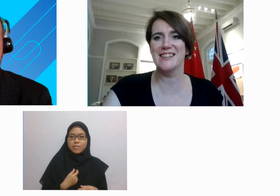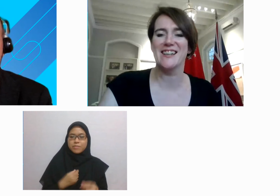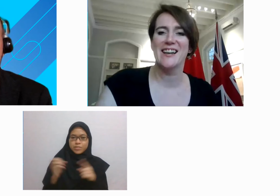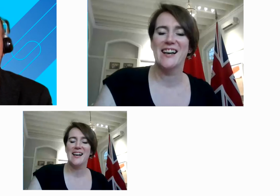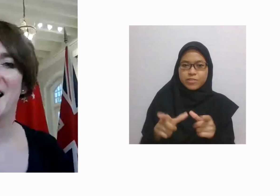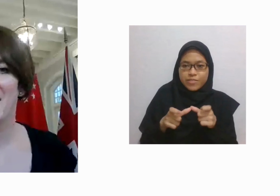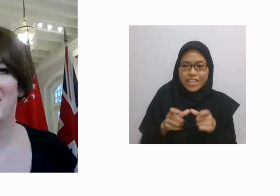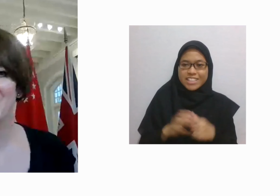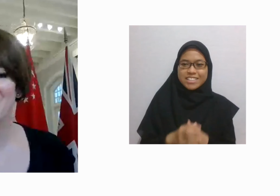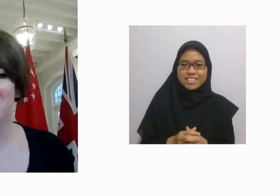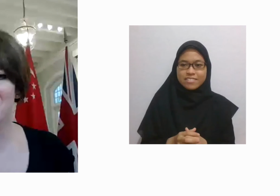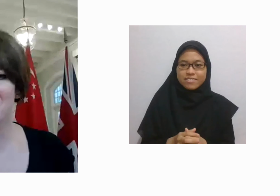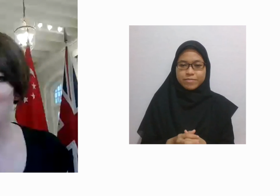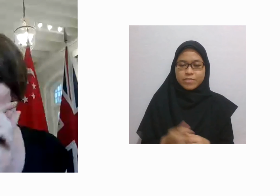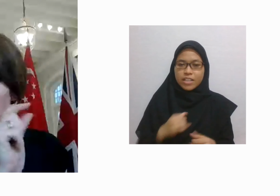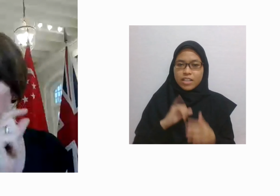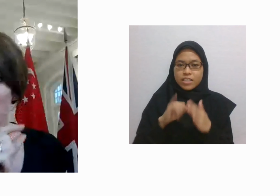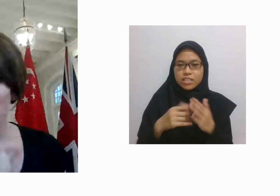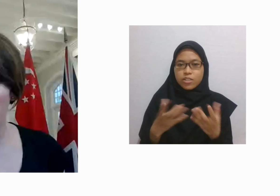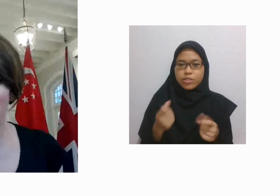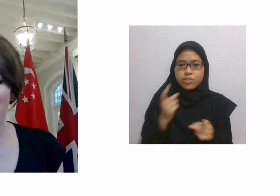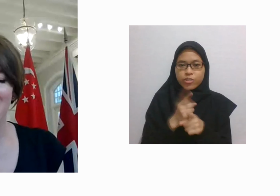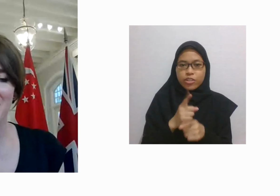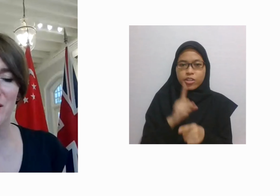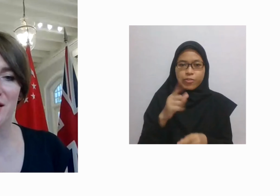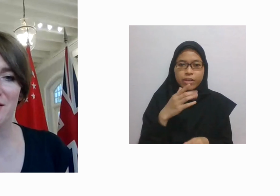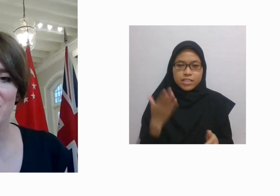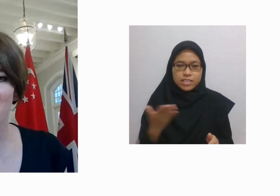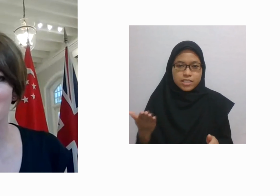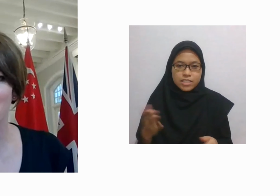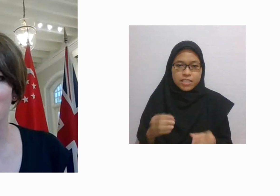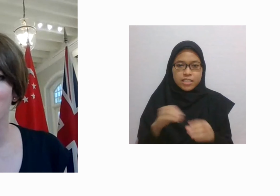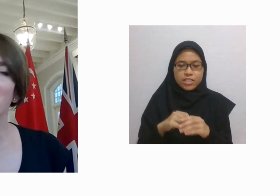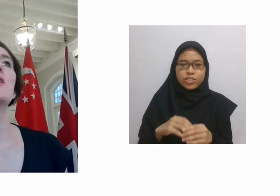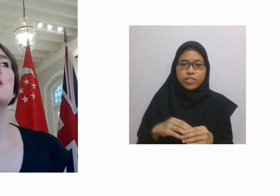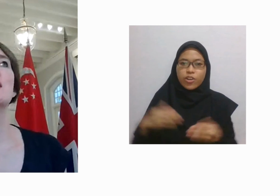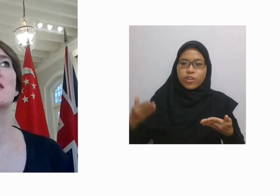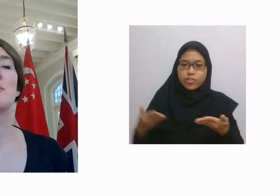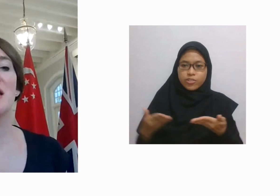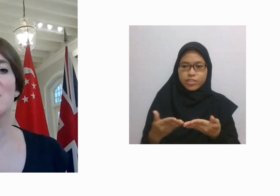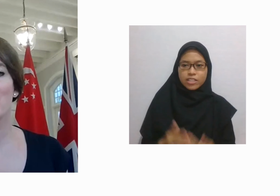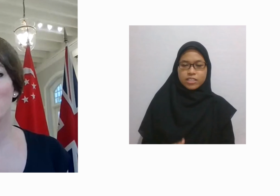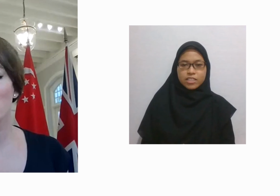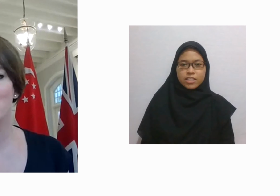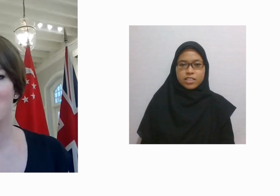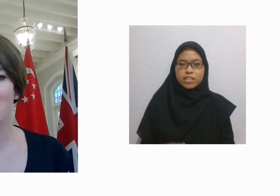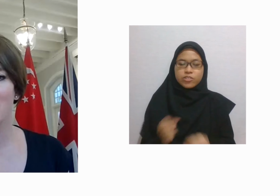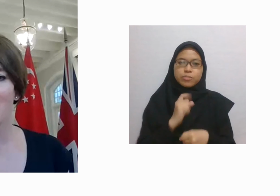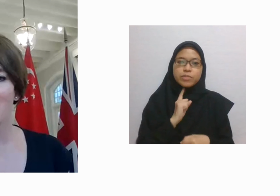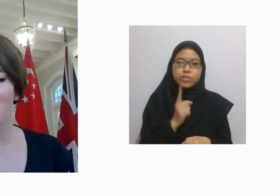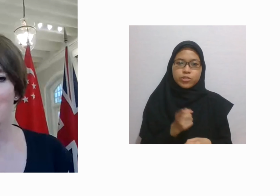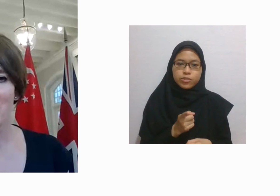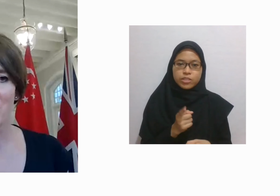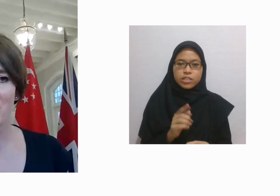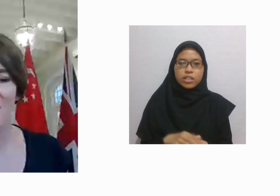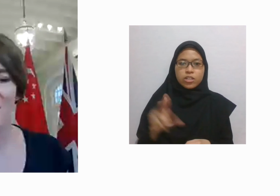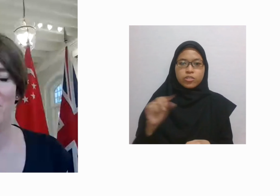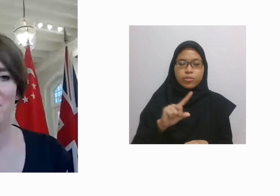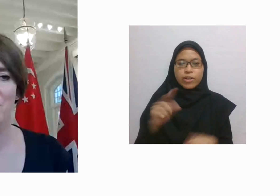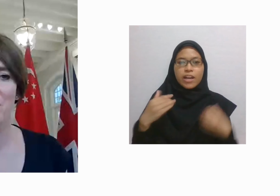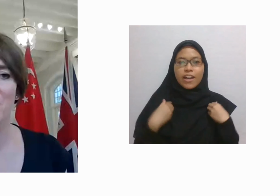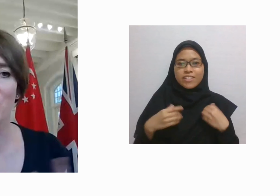fast, please. And I just have to correct one little thing in your lovely introduction, which is to make sure that nobody has the